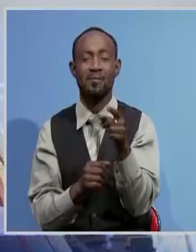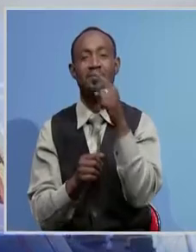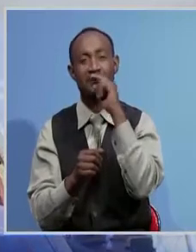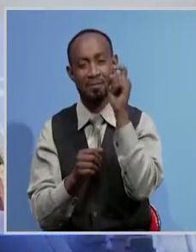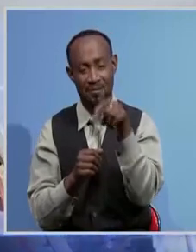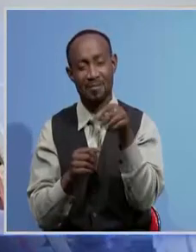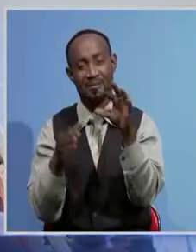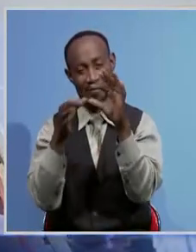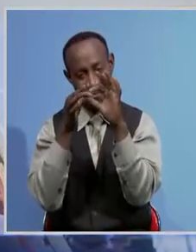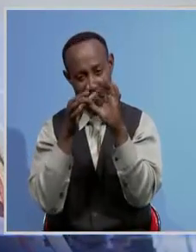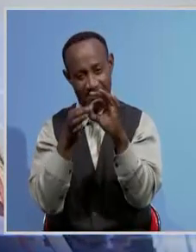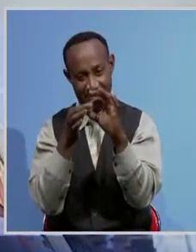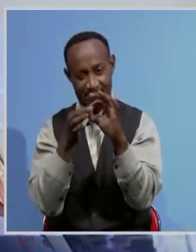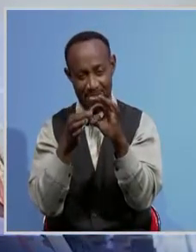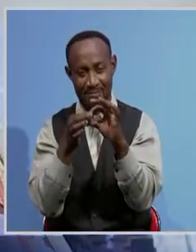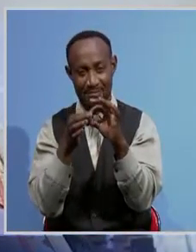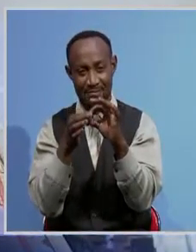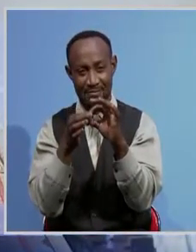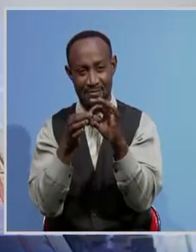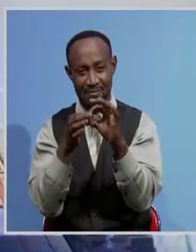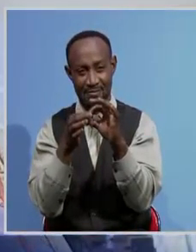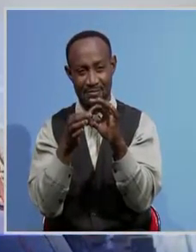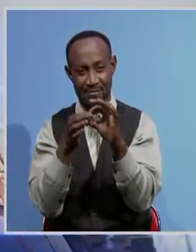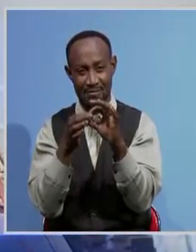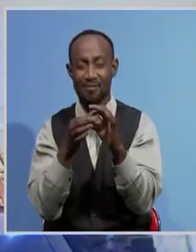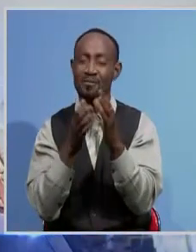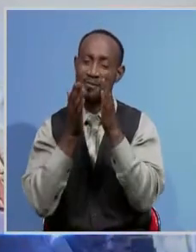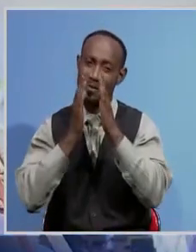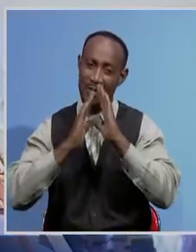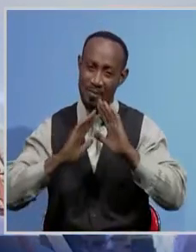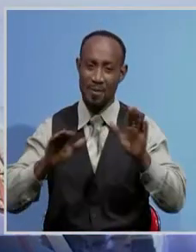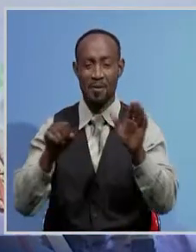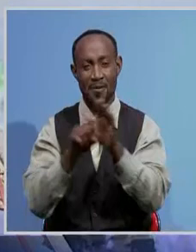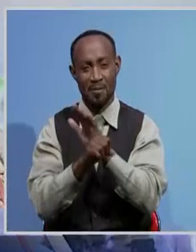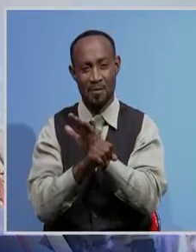remain united. Tulende tuzumalane ikubantu umwe. Peaceful.